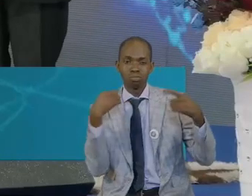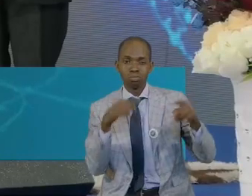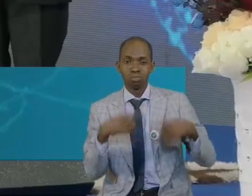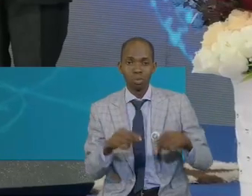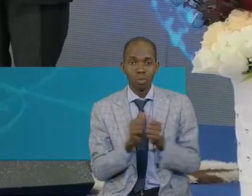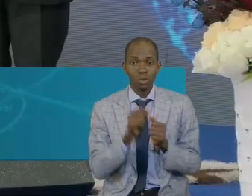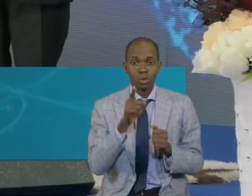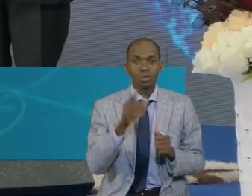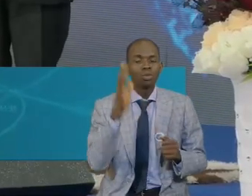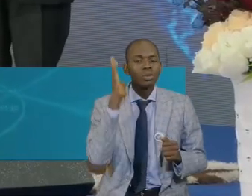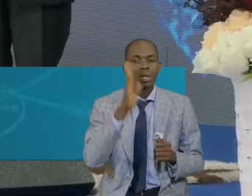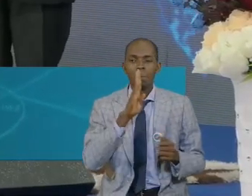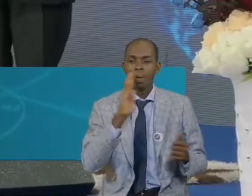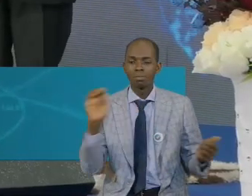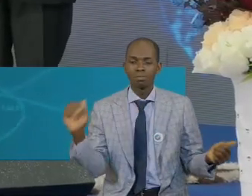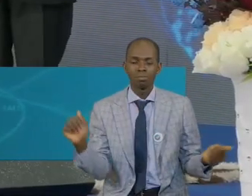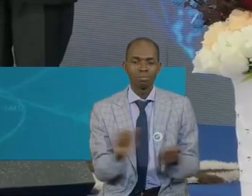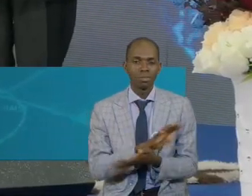perish."